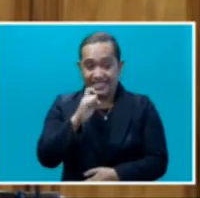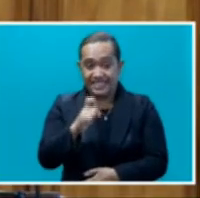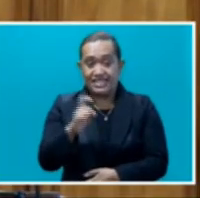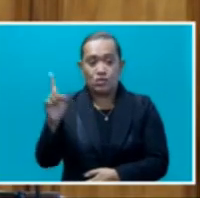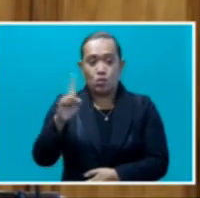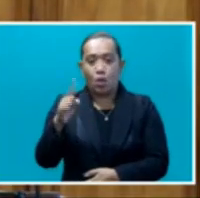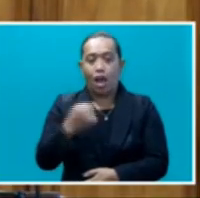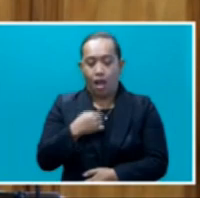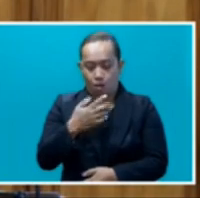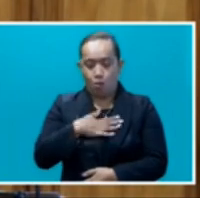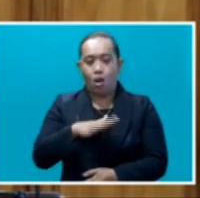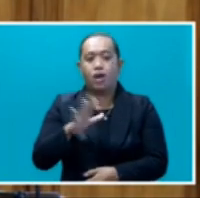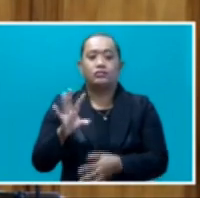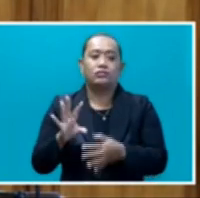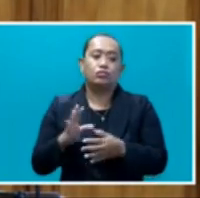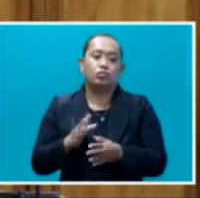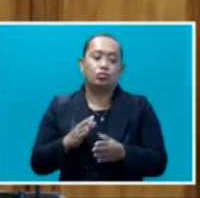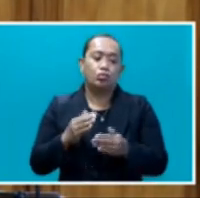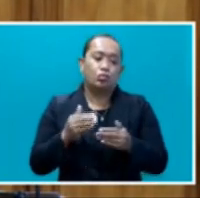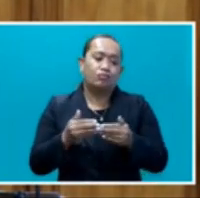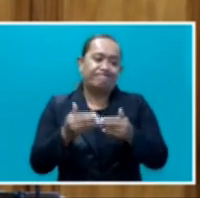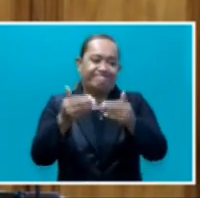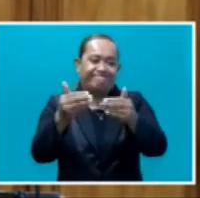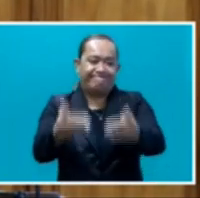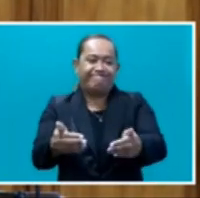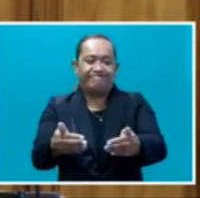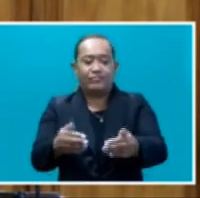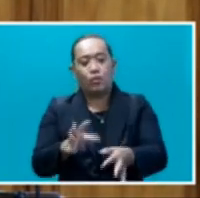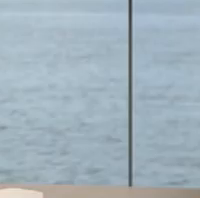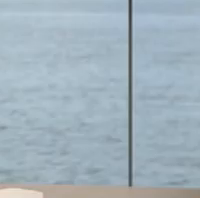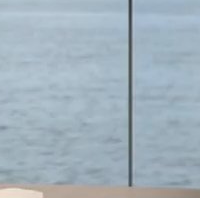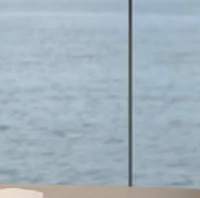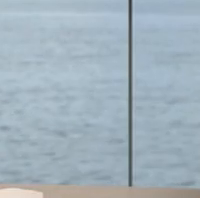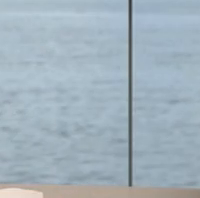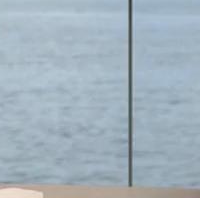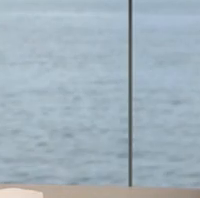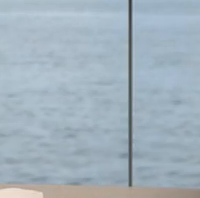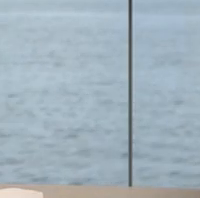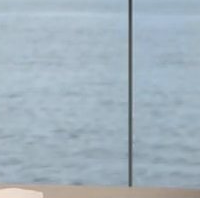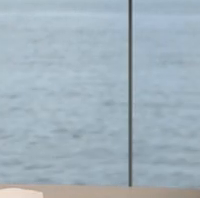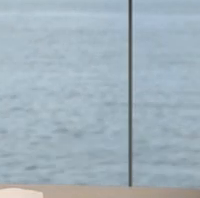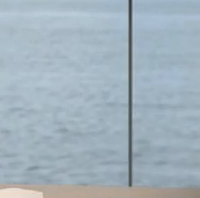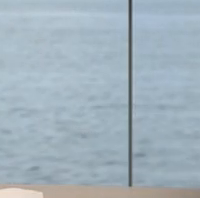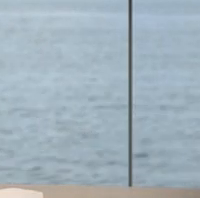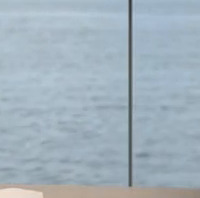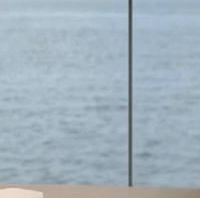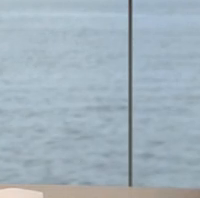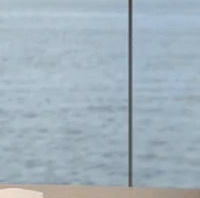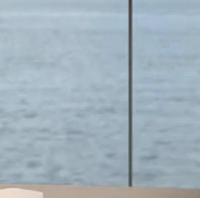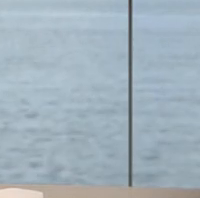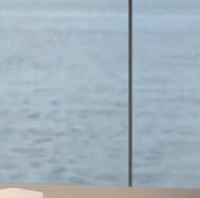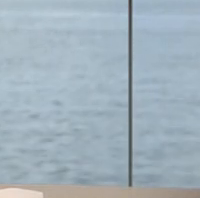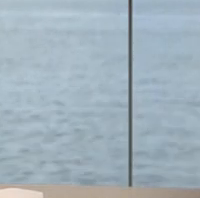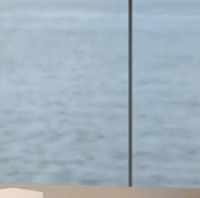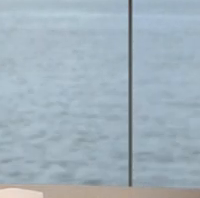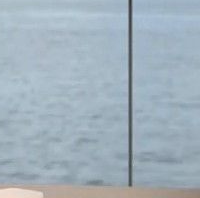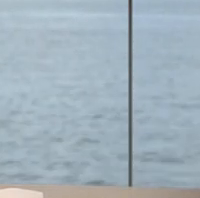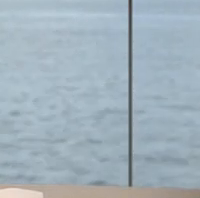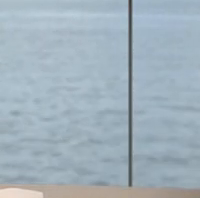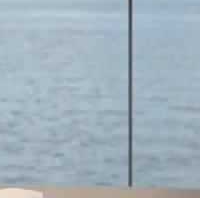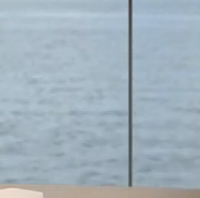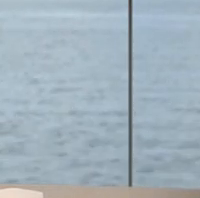and that's what I am looking forward to doing in this August Parliament. The Alliance for Future Generation has launched